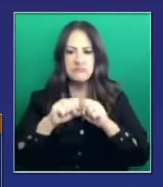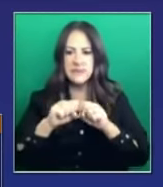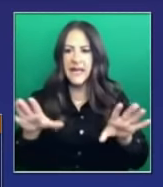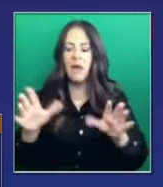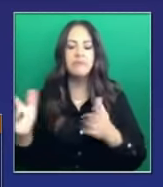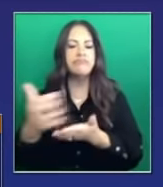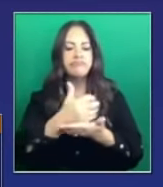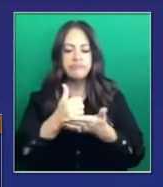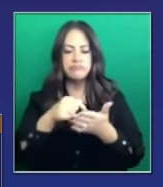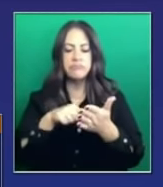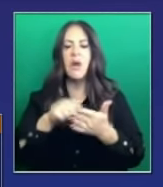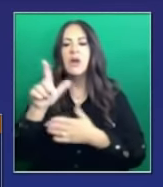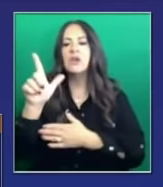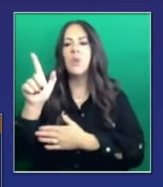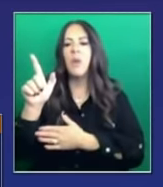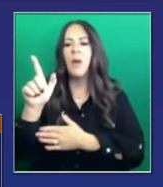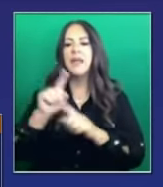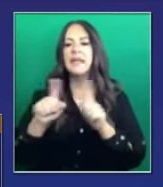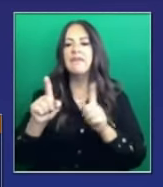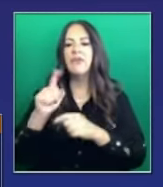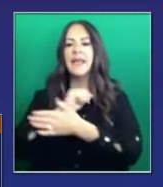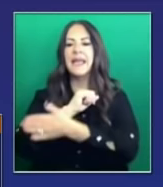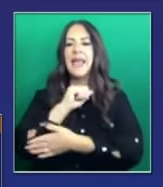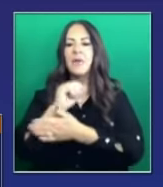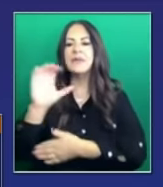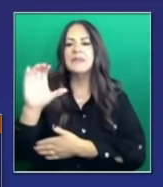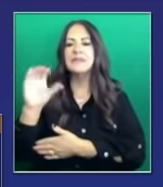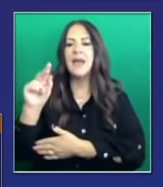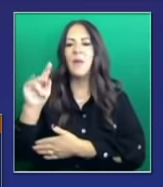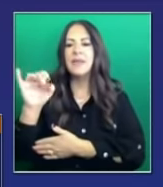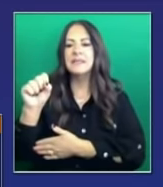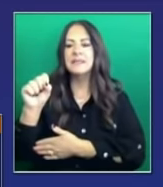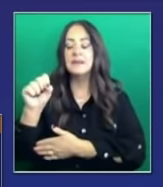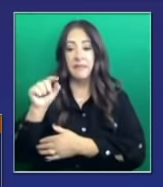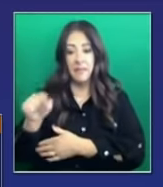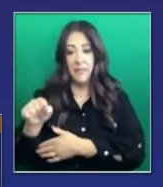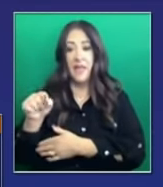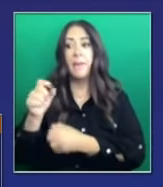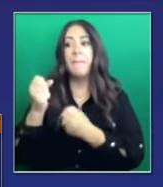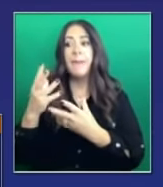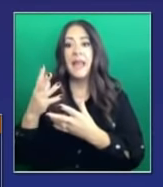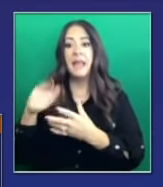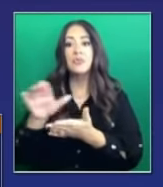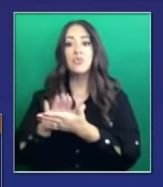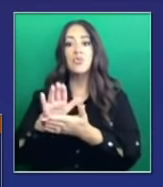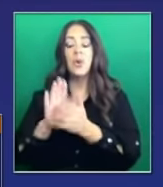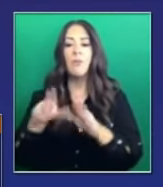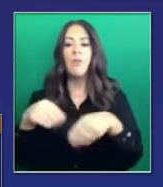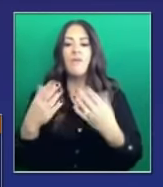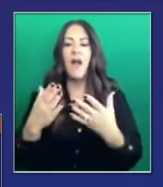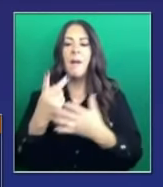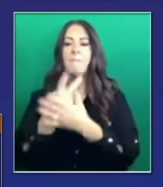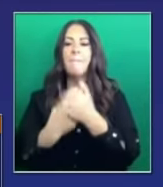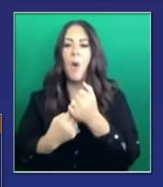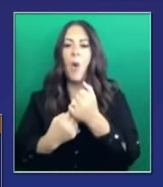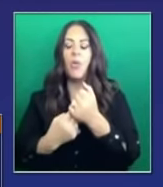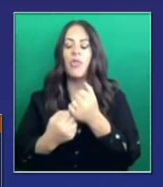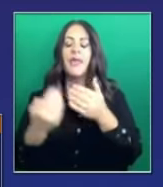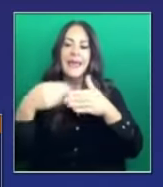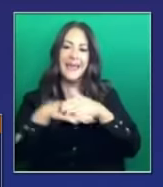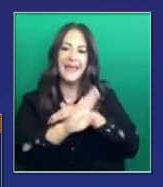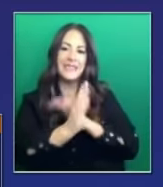mostly were providing either hybrid or in-person education experience. We had 17 counties